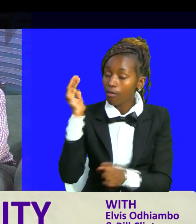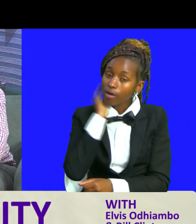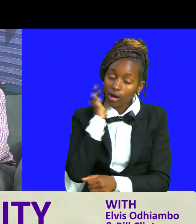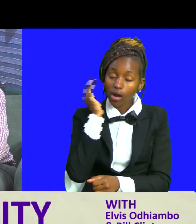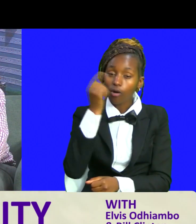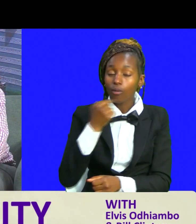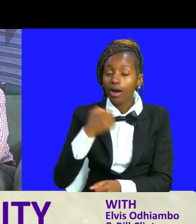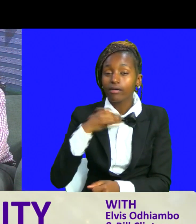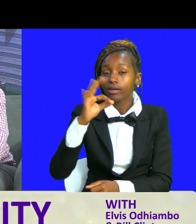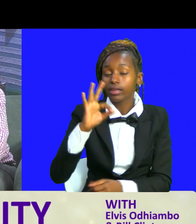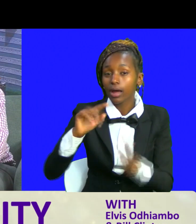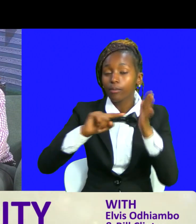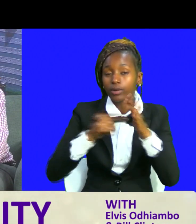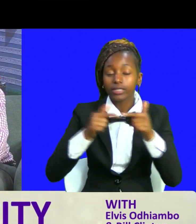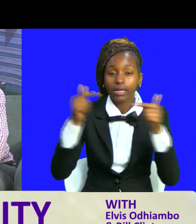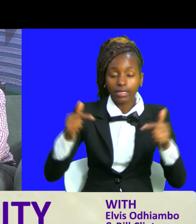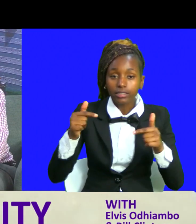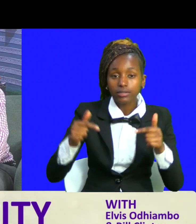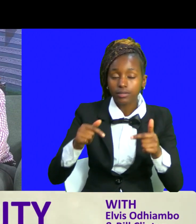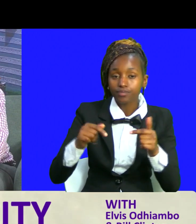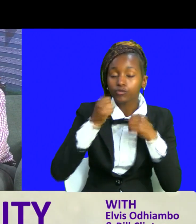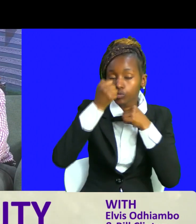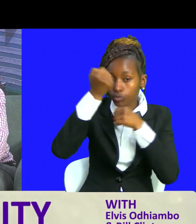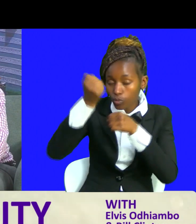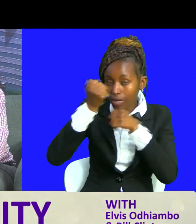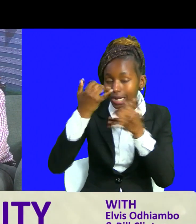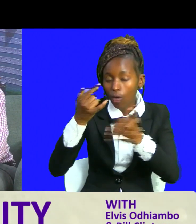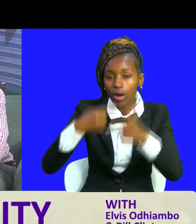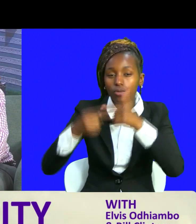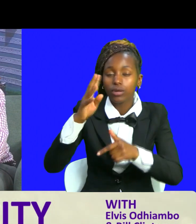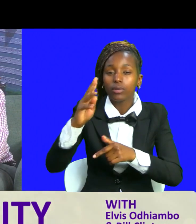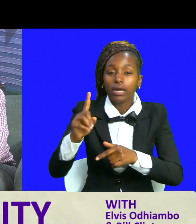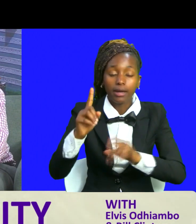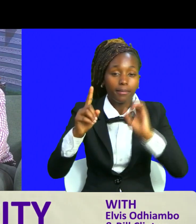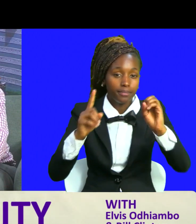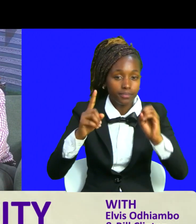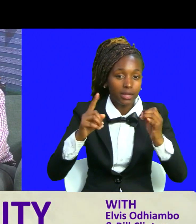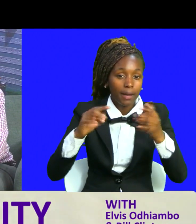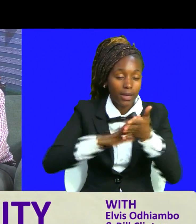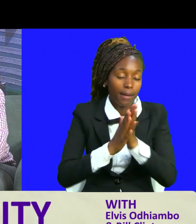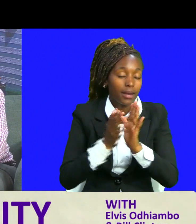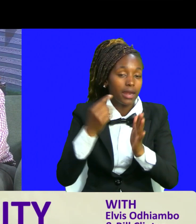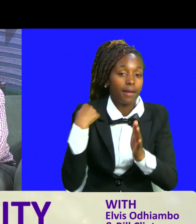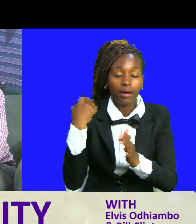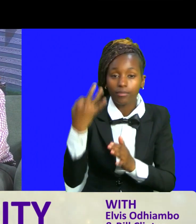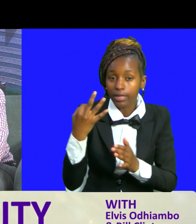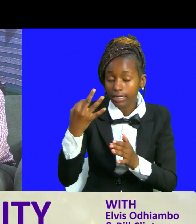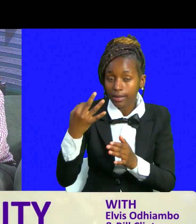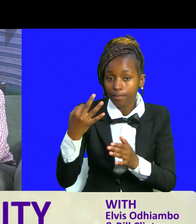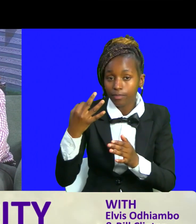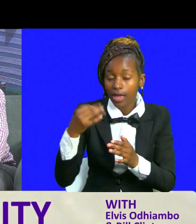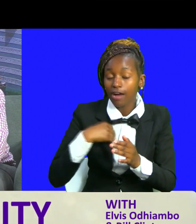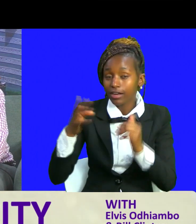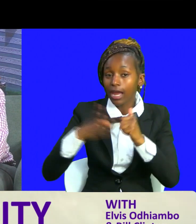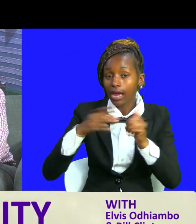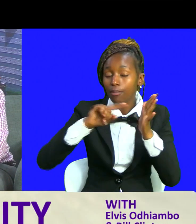3 points against Nzoia Sugar. They won 1-0. To come back to the top 4. They are now sitting at 3rd place with 9 points. That is tying with